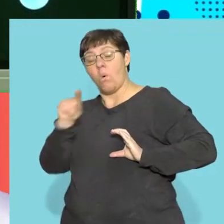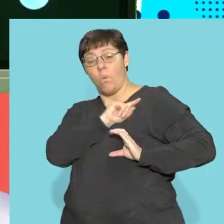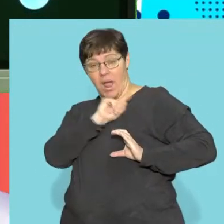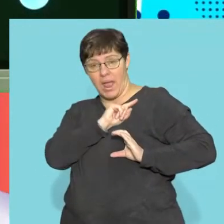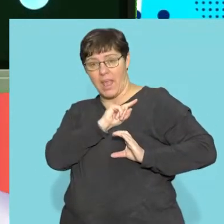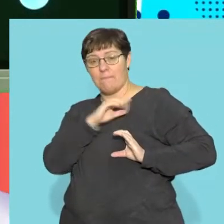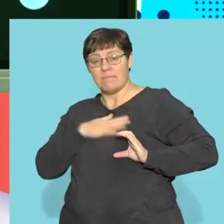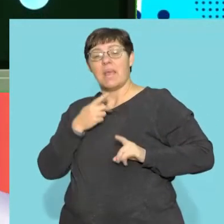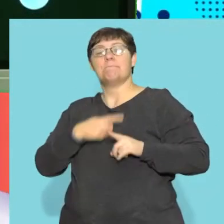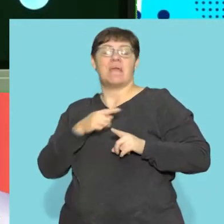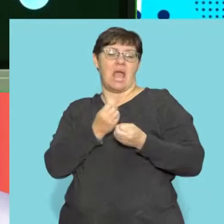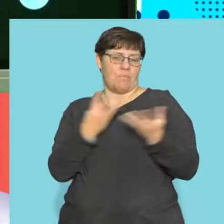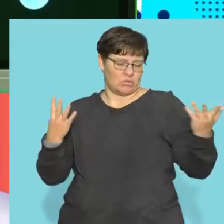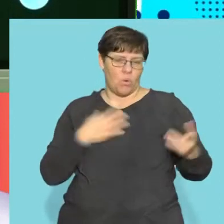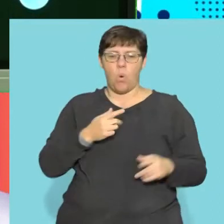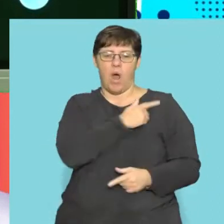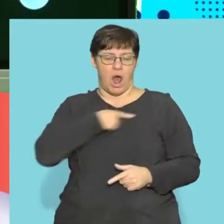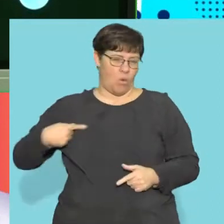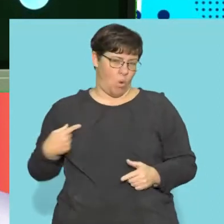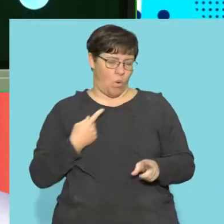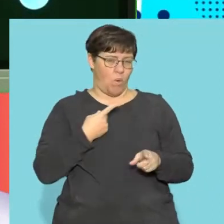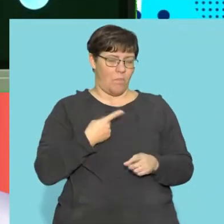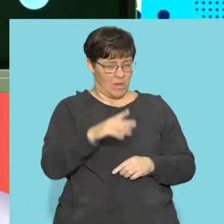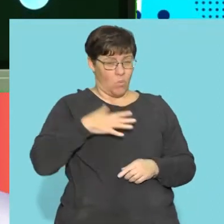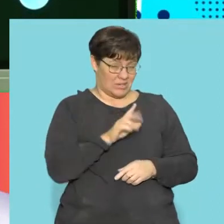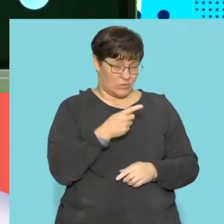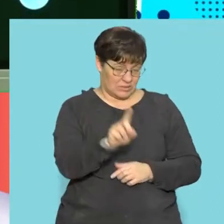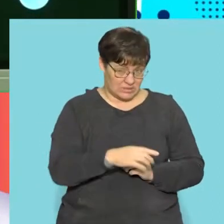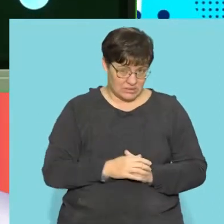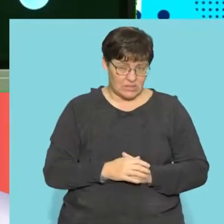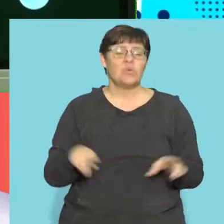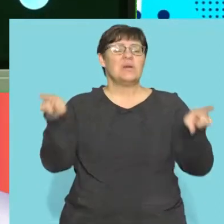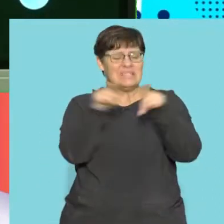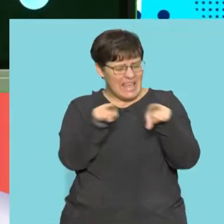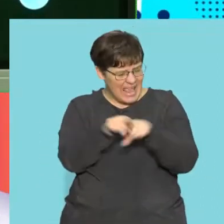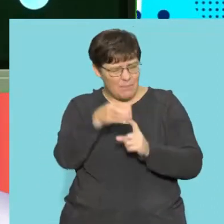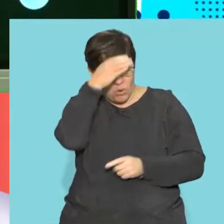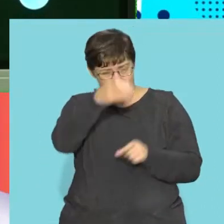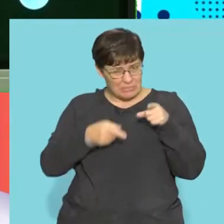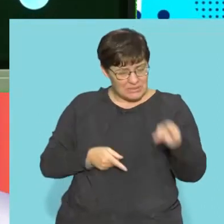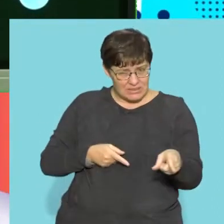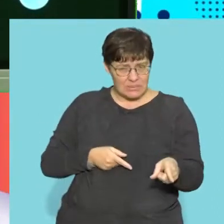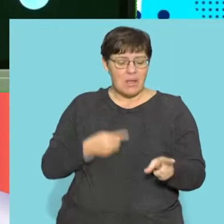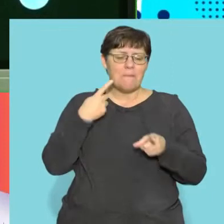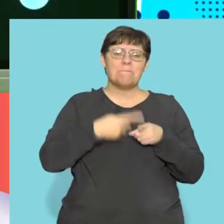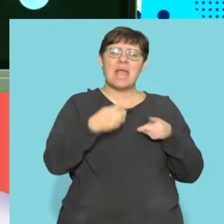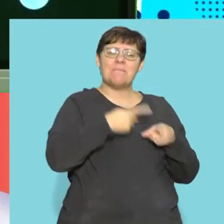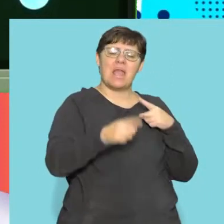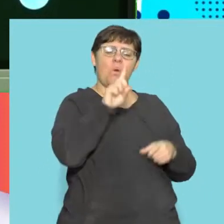know how much you want to pay and how long you want to pay it. Now we are using the very same concept that if I've paid